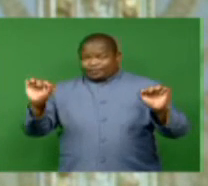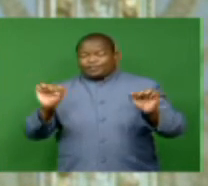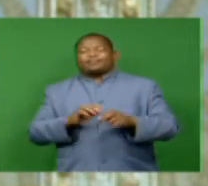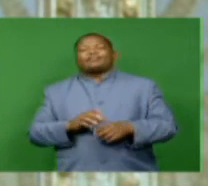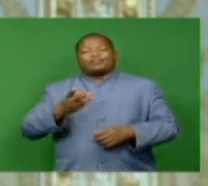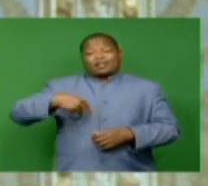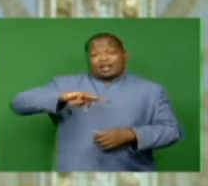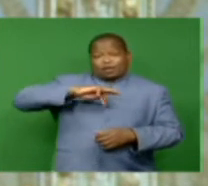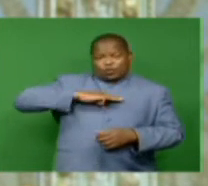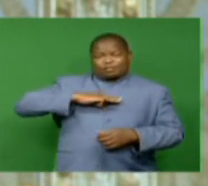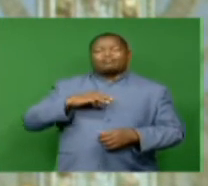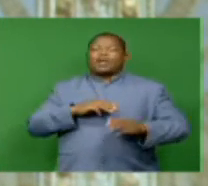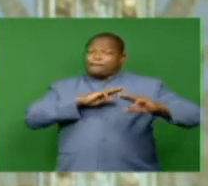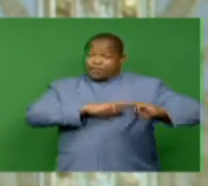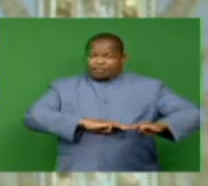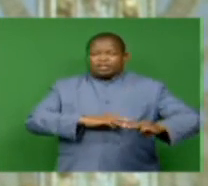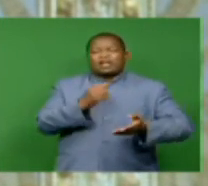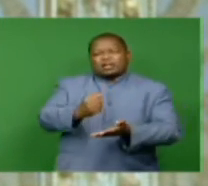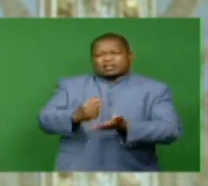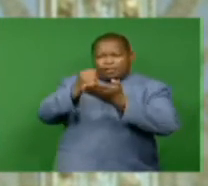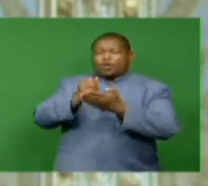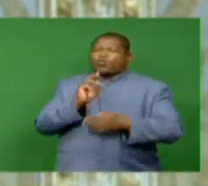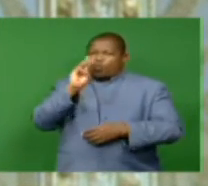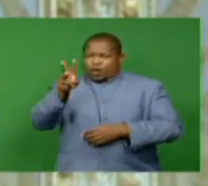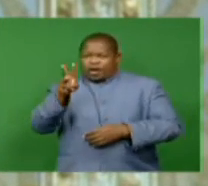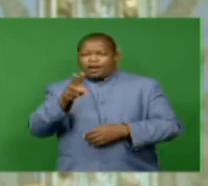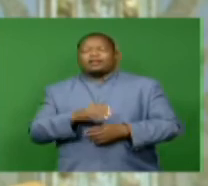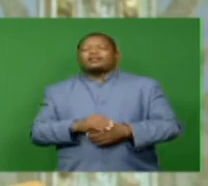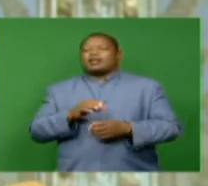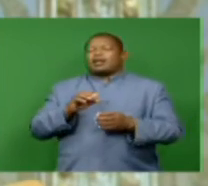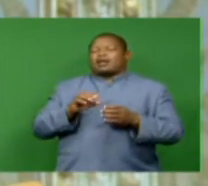these regional offices and its headquarters.